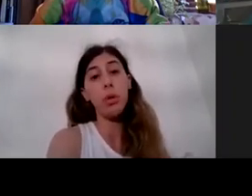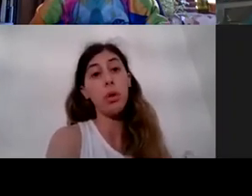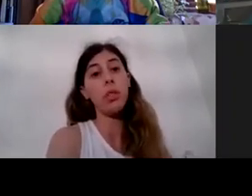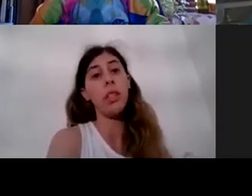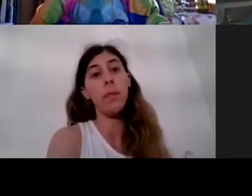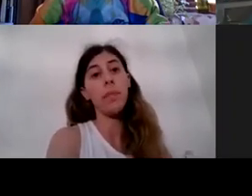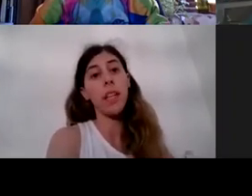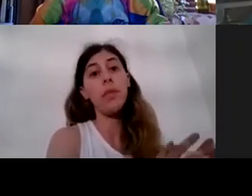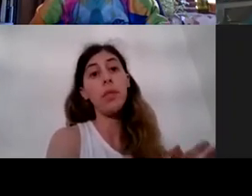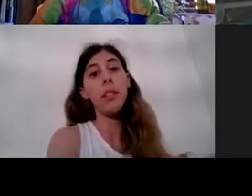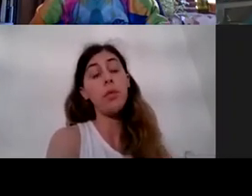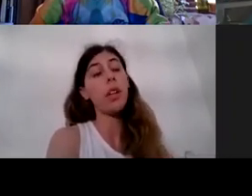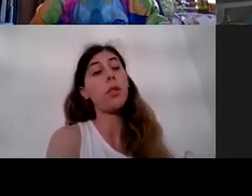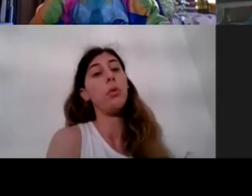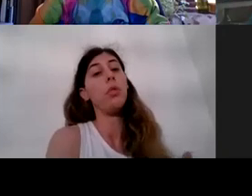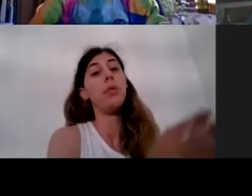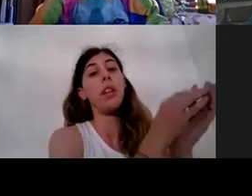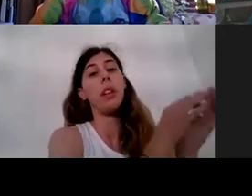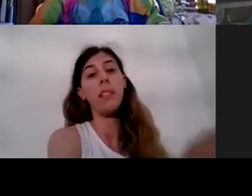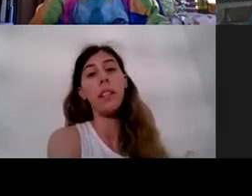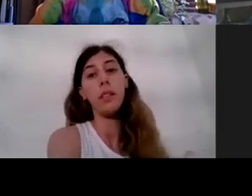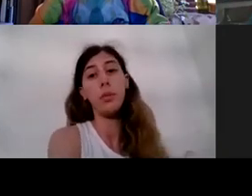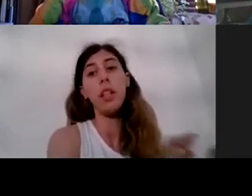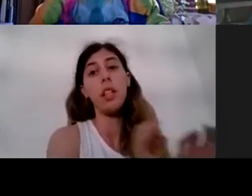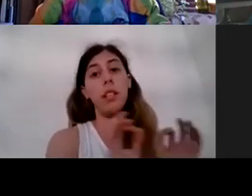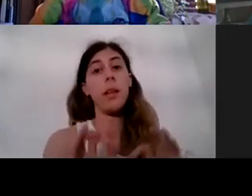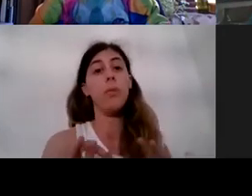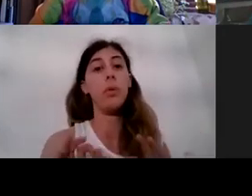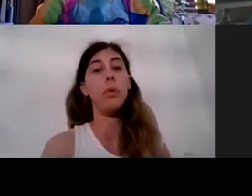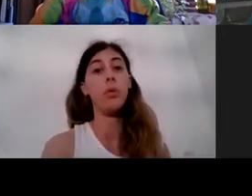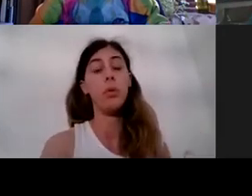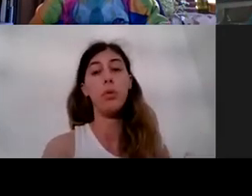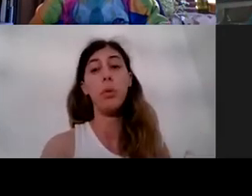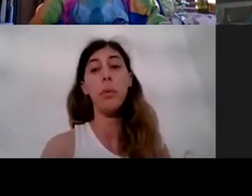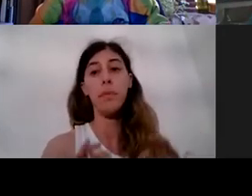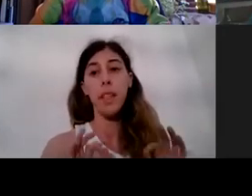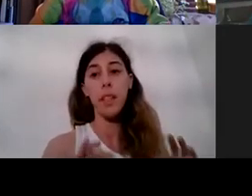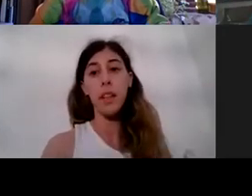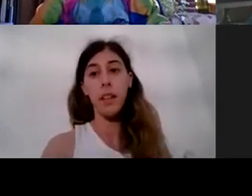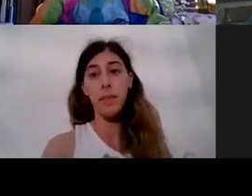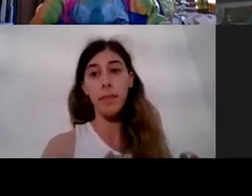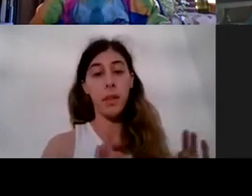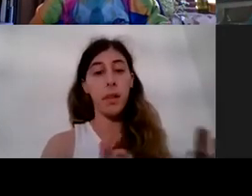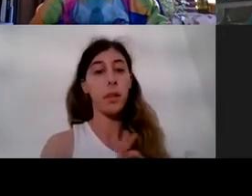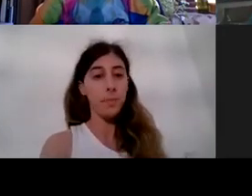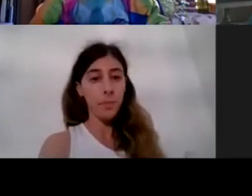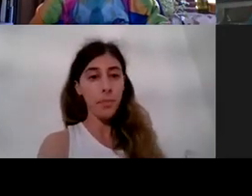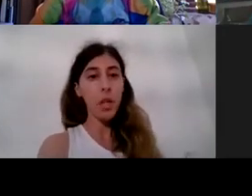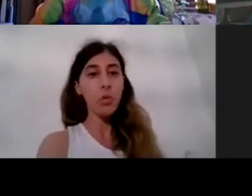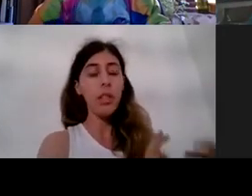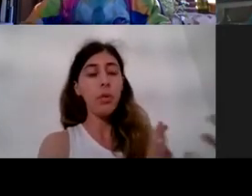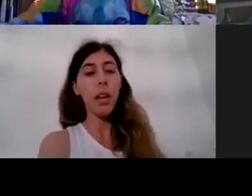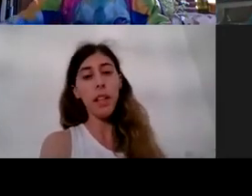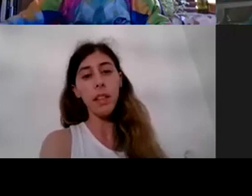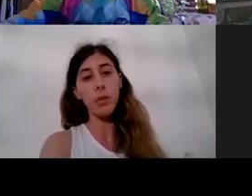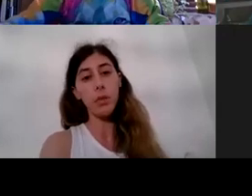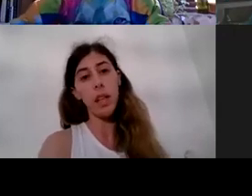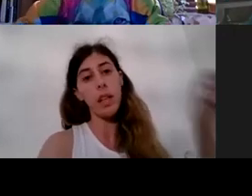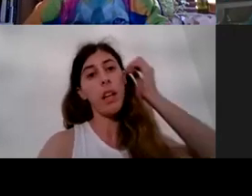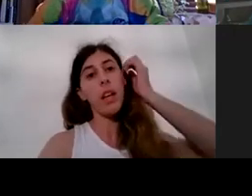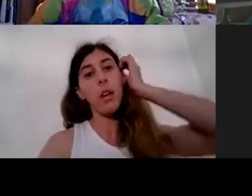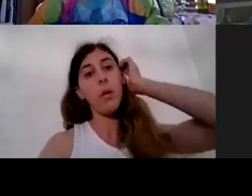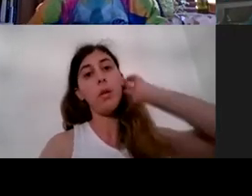laissez-faire practitioners who would like to just eliminate this effect and the Goetz